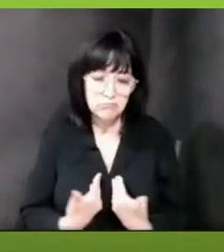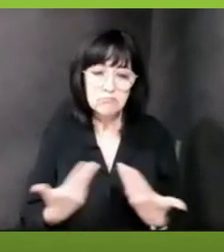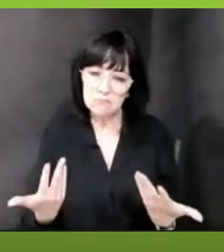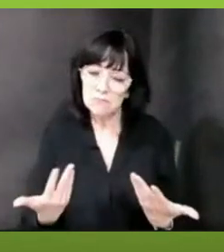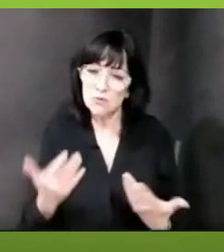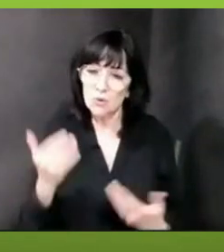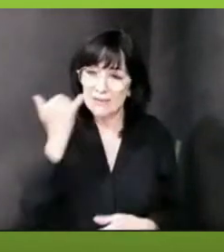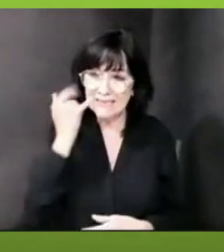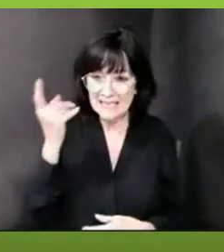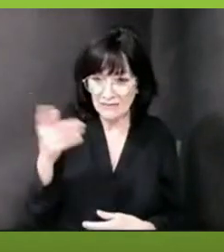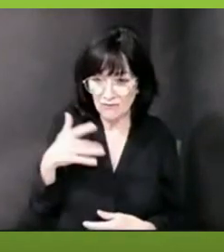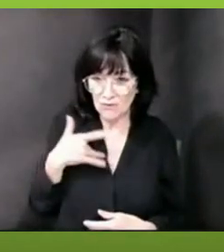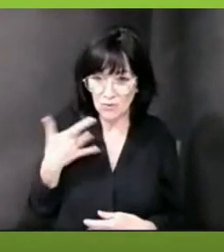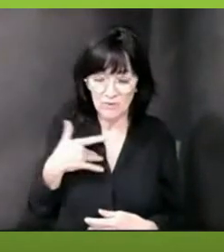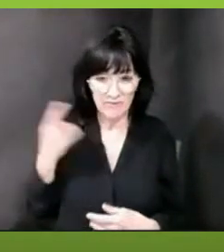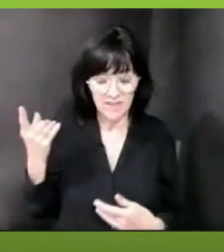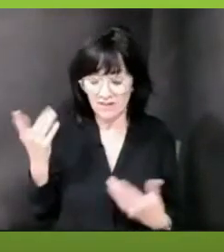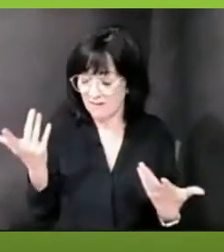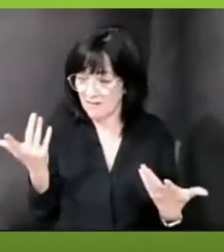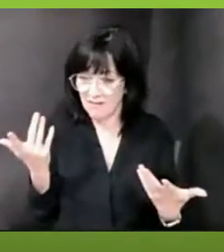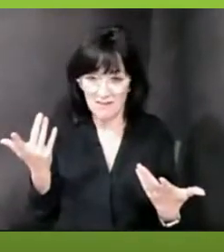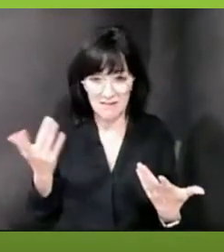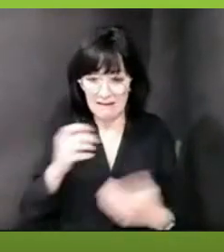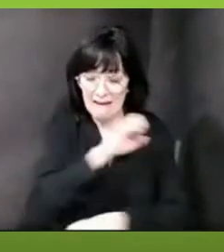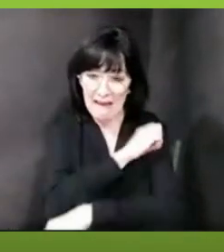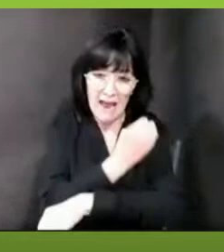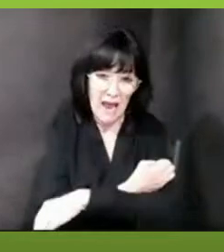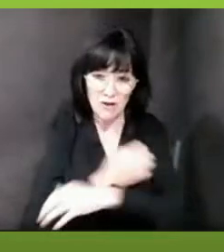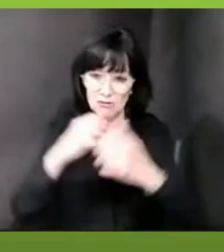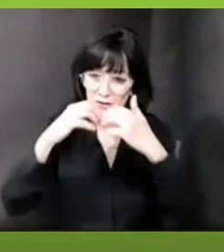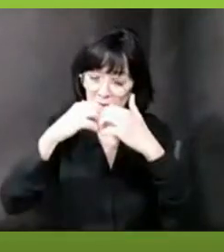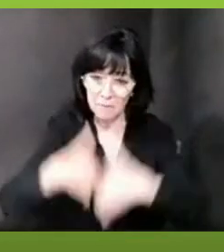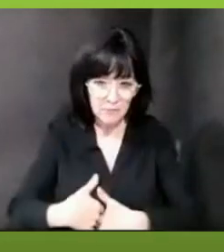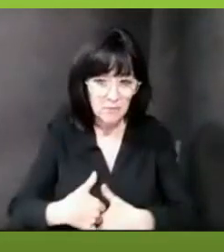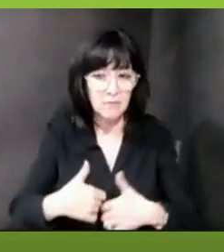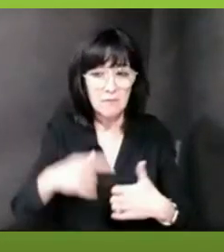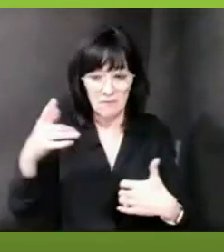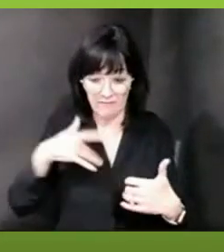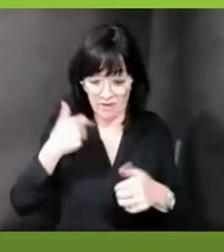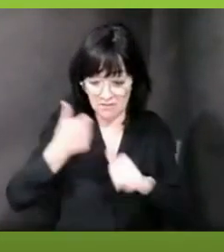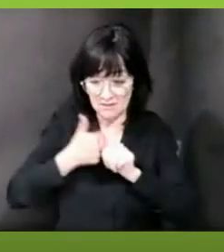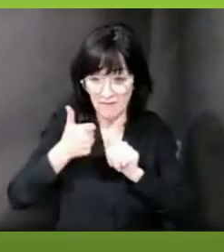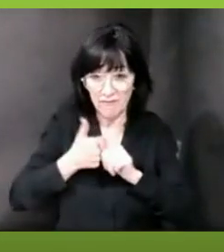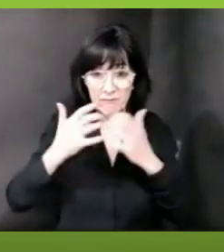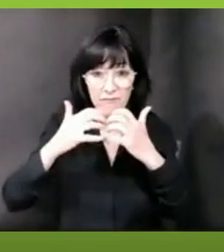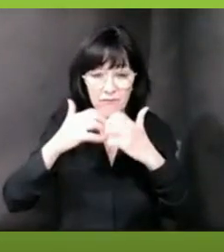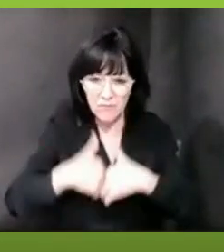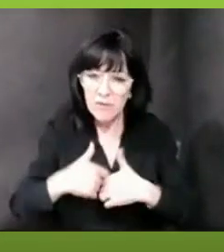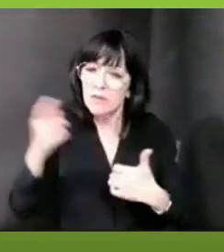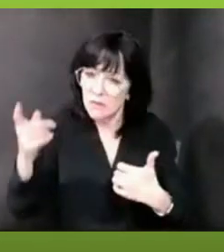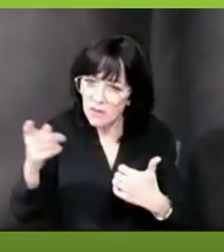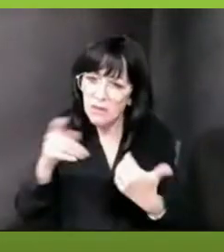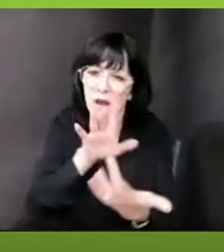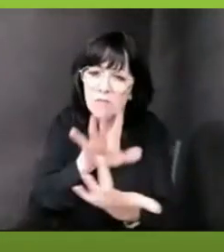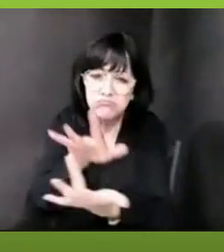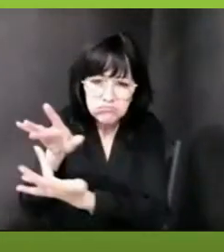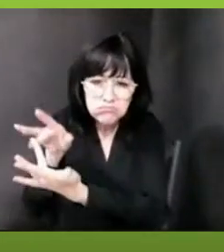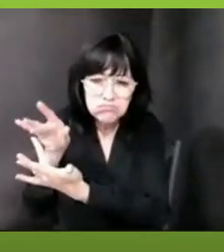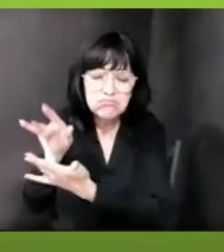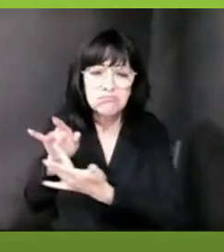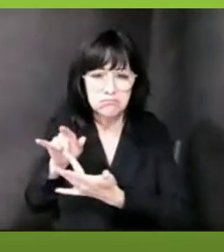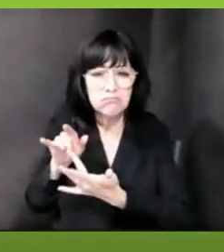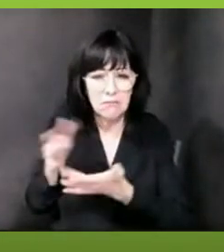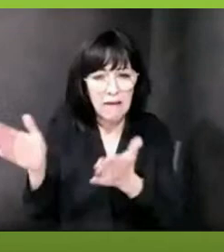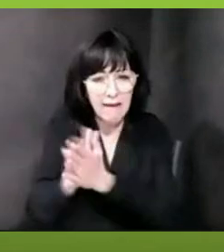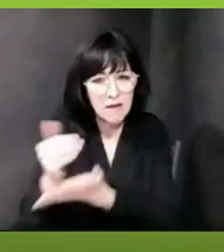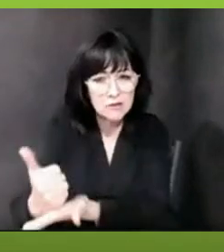you for support. We're going to be talking about lots of resources that are available. And then children and youth are looking to you, and